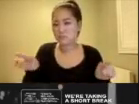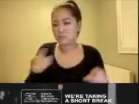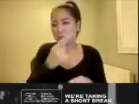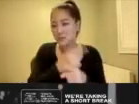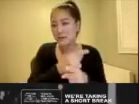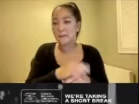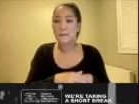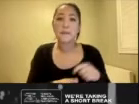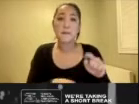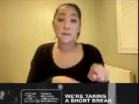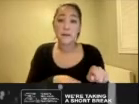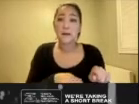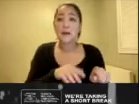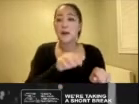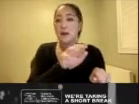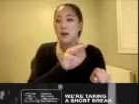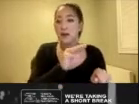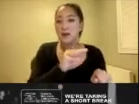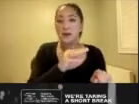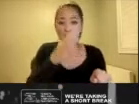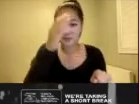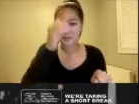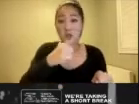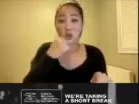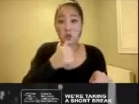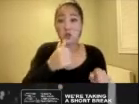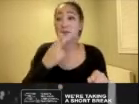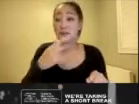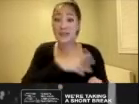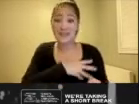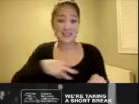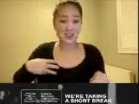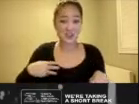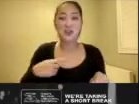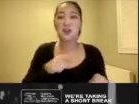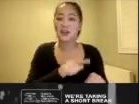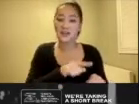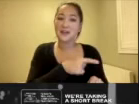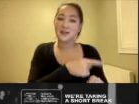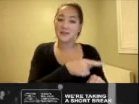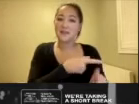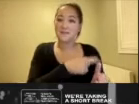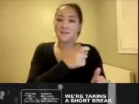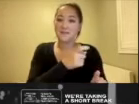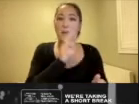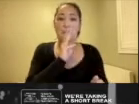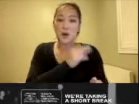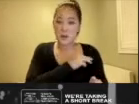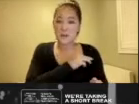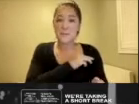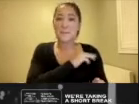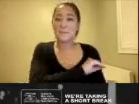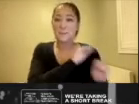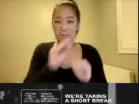a Markham in Toronto, so she's kind of has a different class background